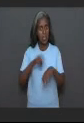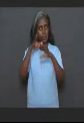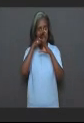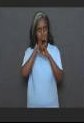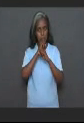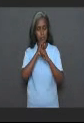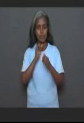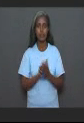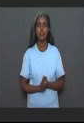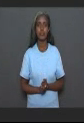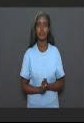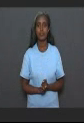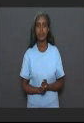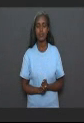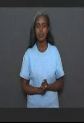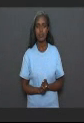Time's up.